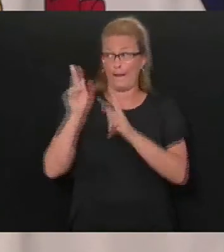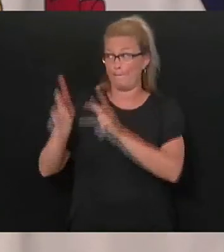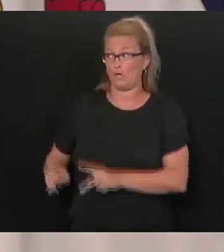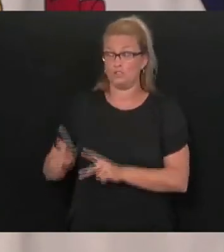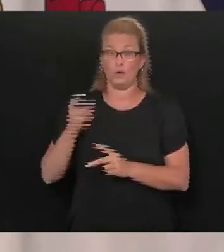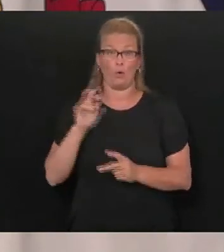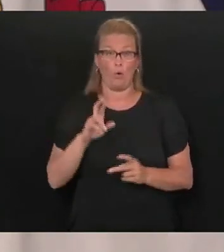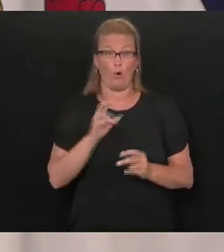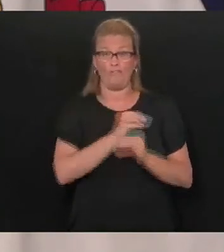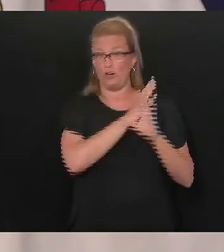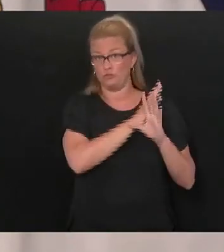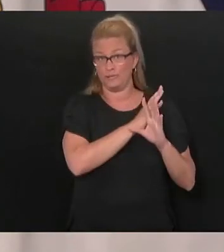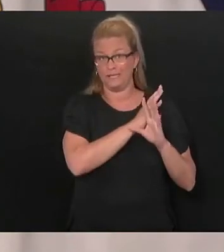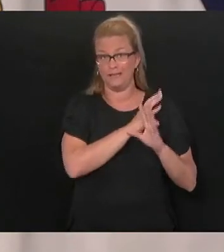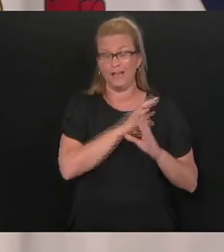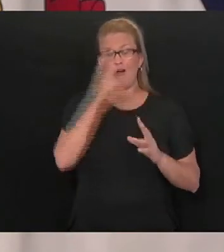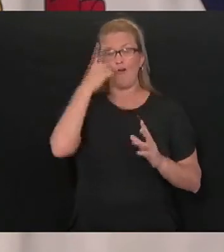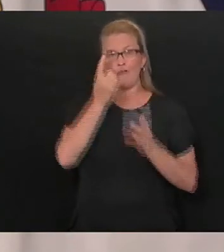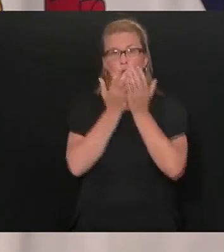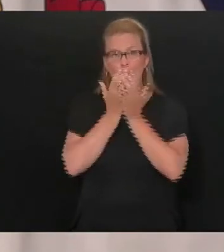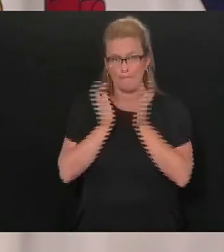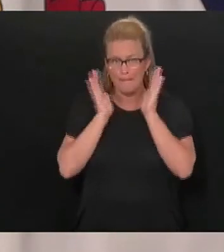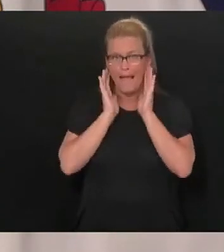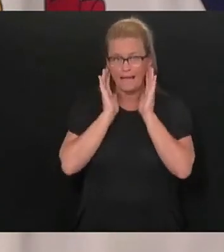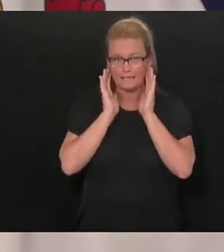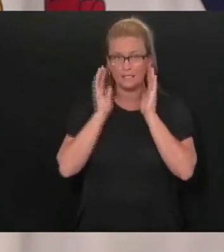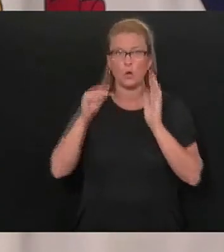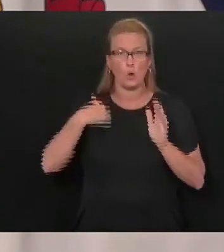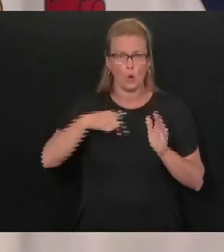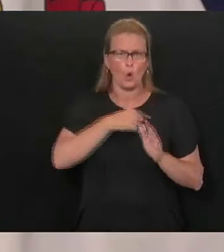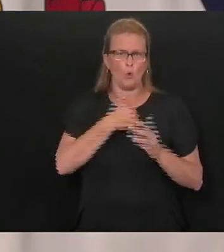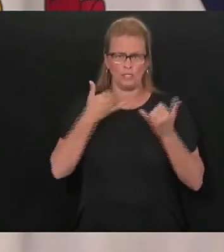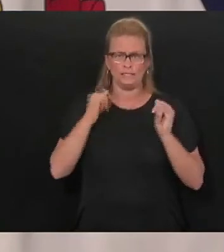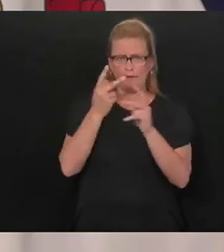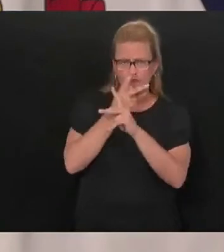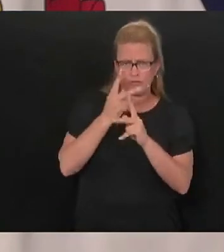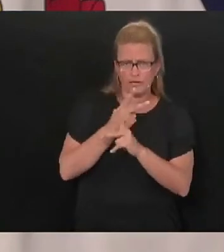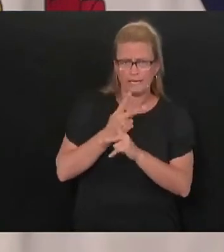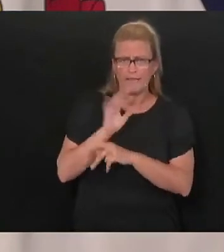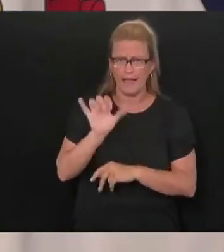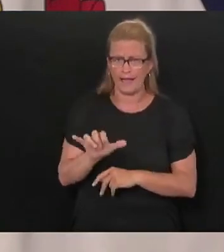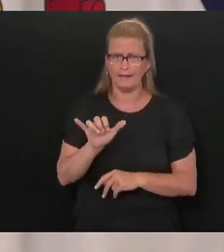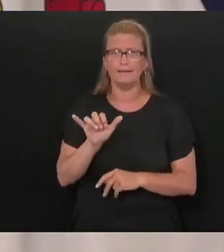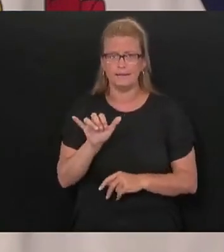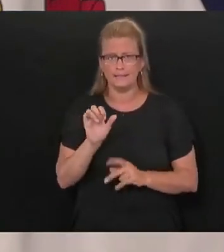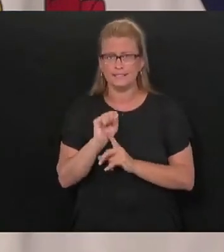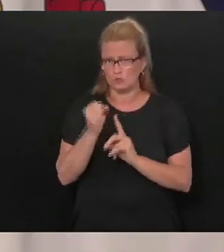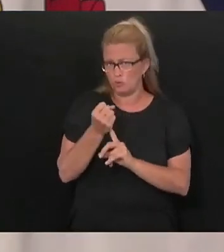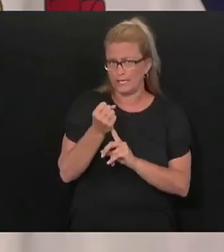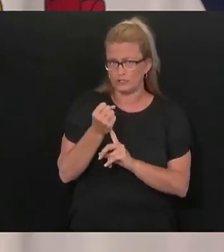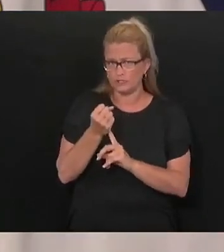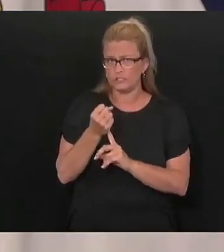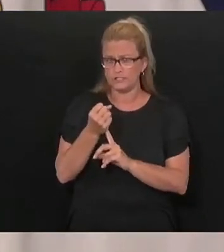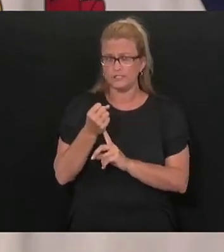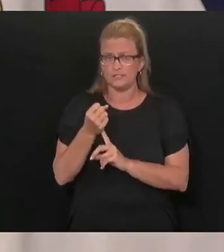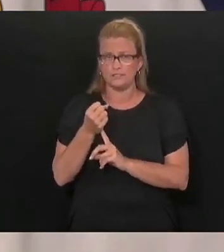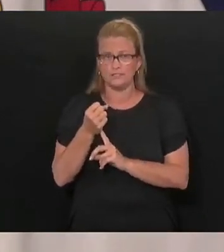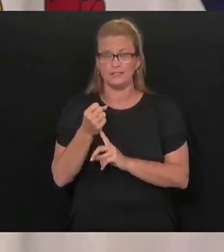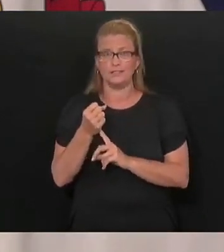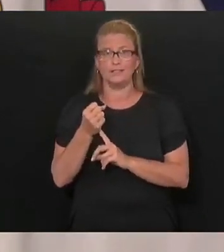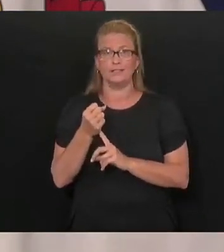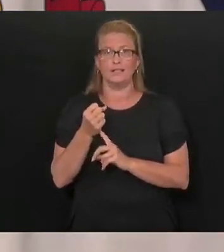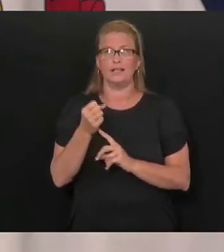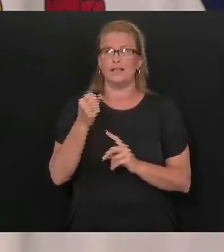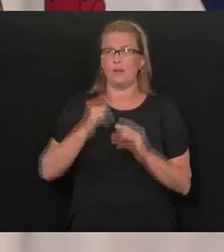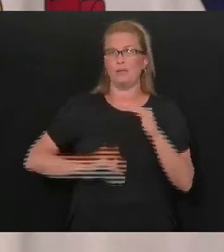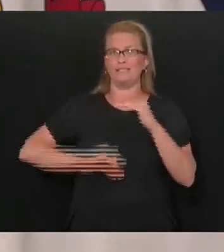quick, I think that's a subject that's still being kicked around a lot, from the standpoint that, there was a certain